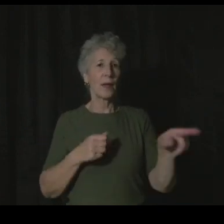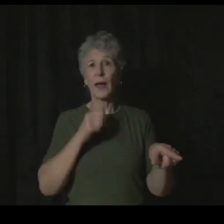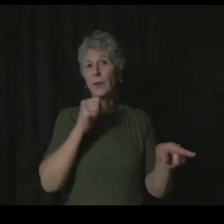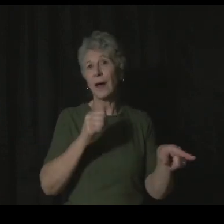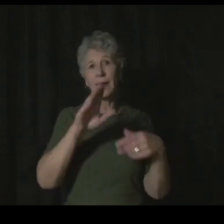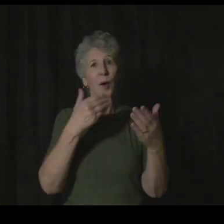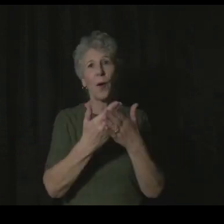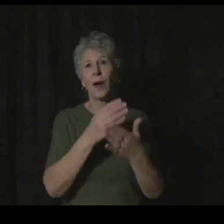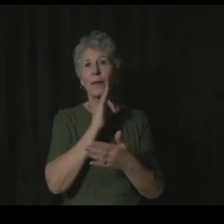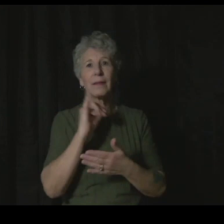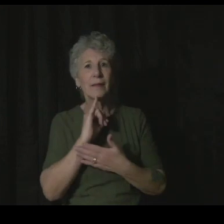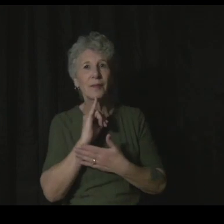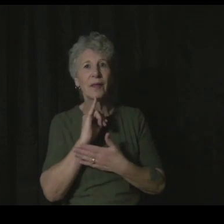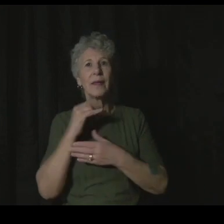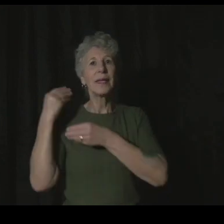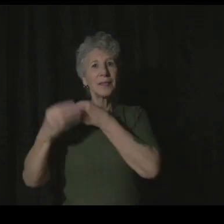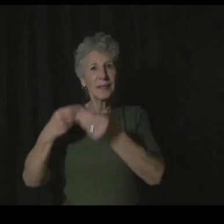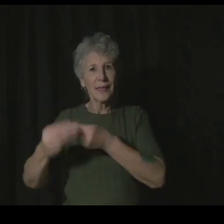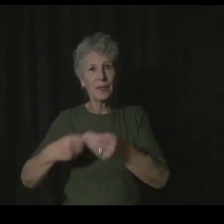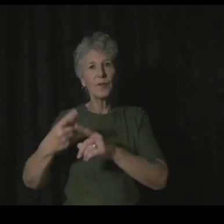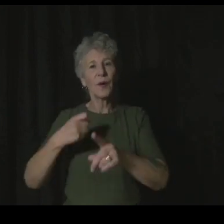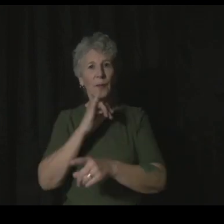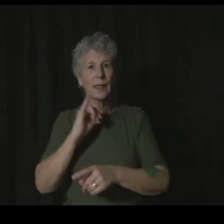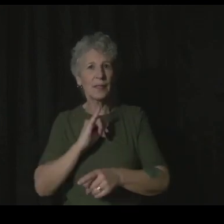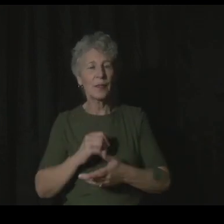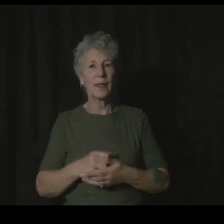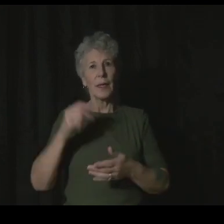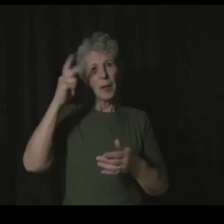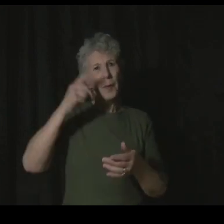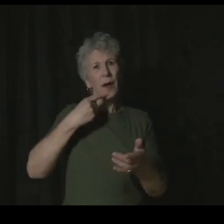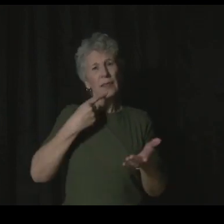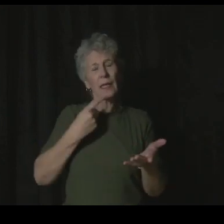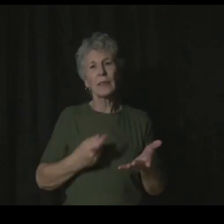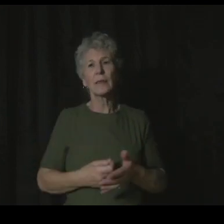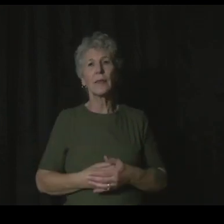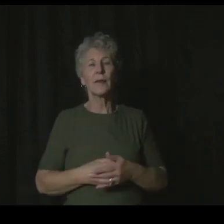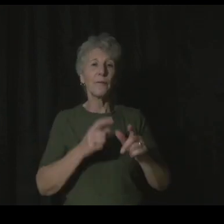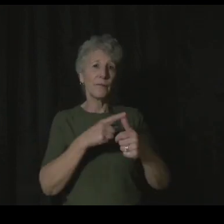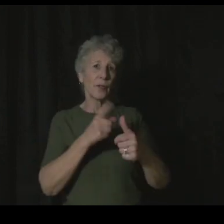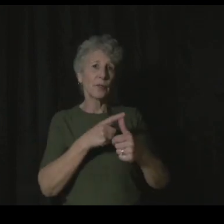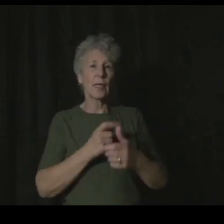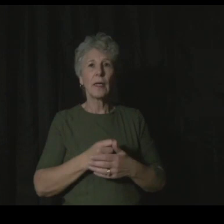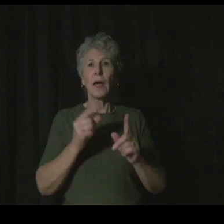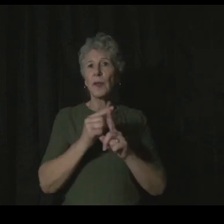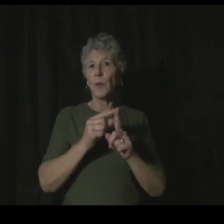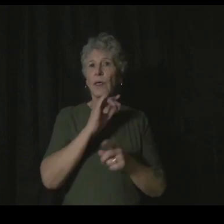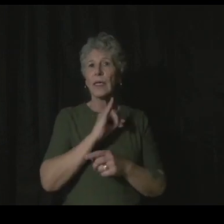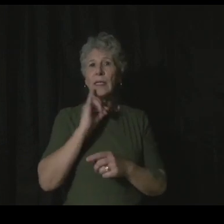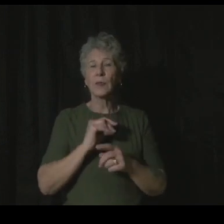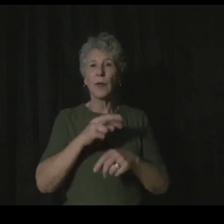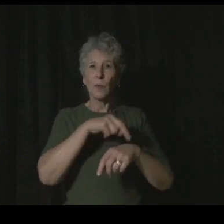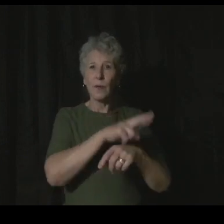all Israel who are descended from Israel. What is Paul saying here? First of all, the word Israel refers